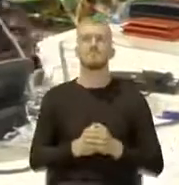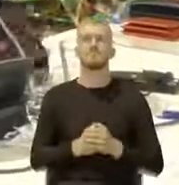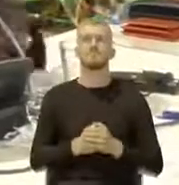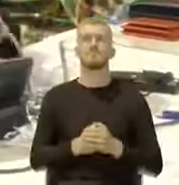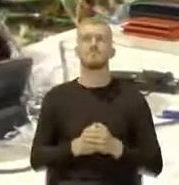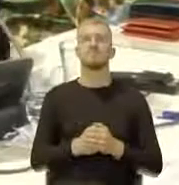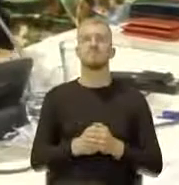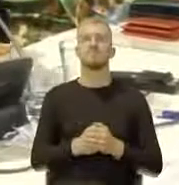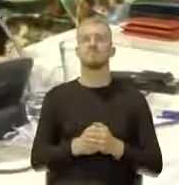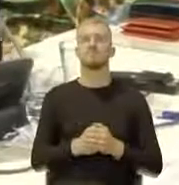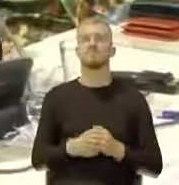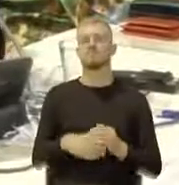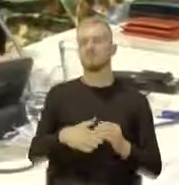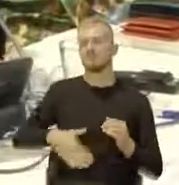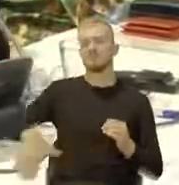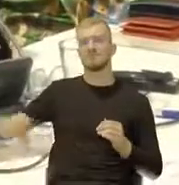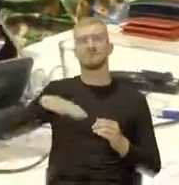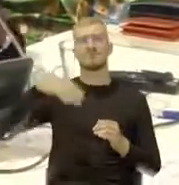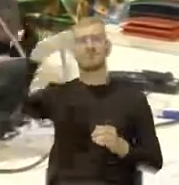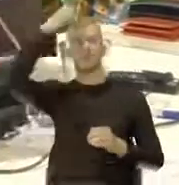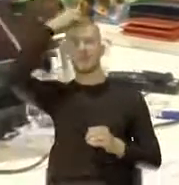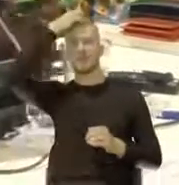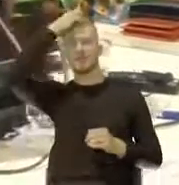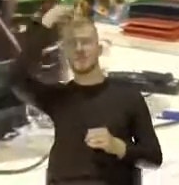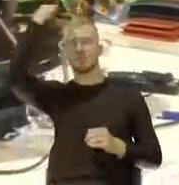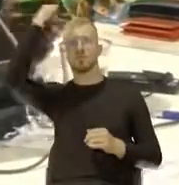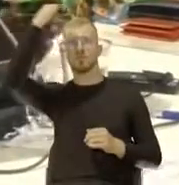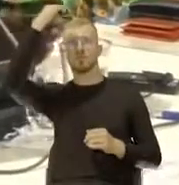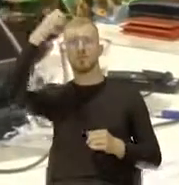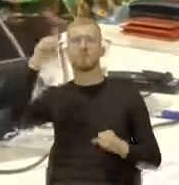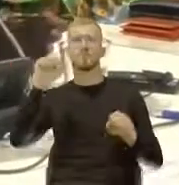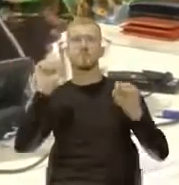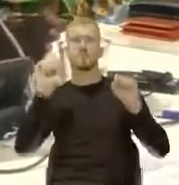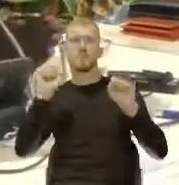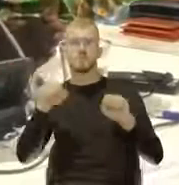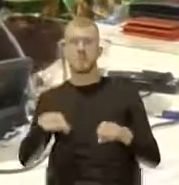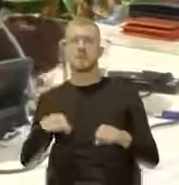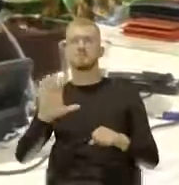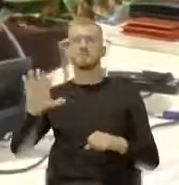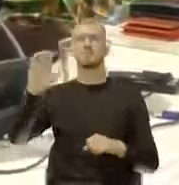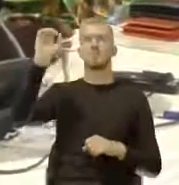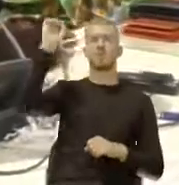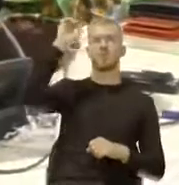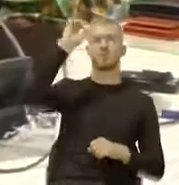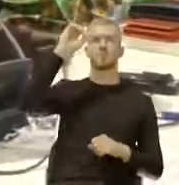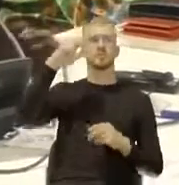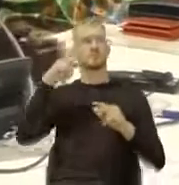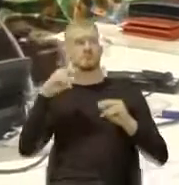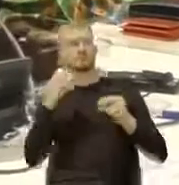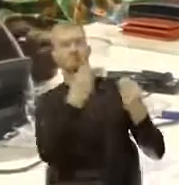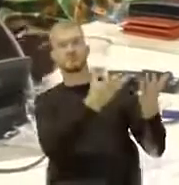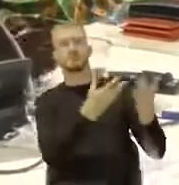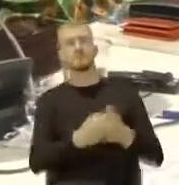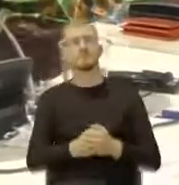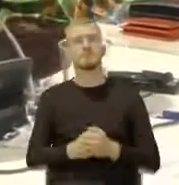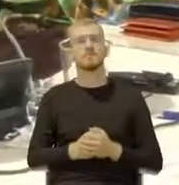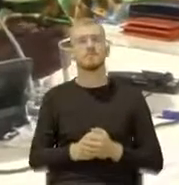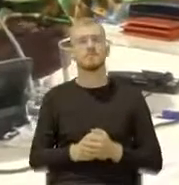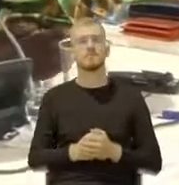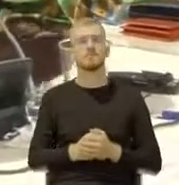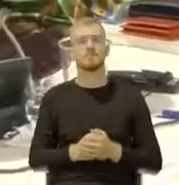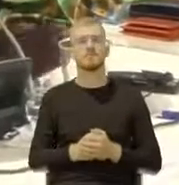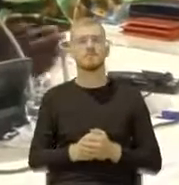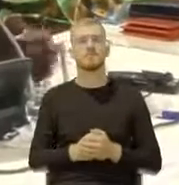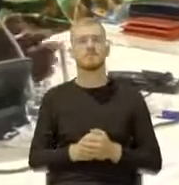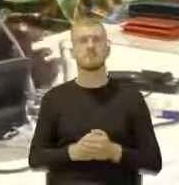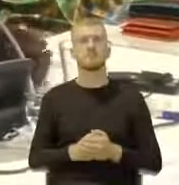think that we are at closest, we are the closest to citizens, and we are